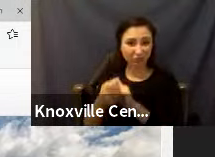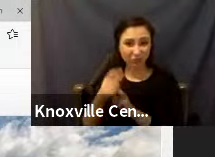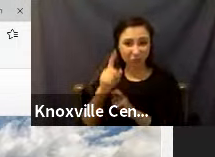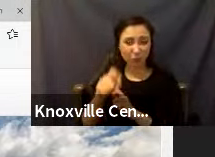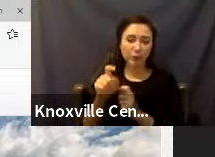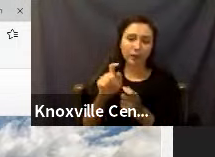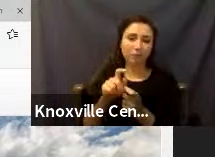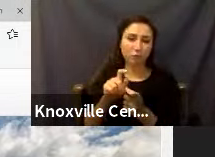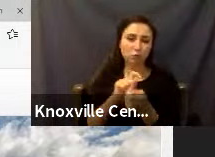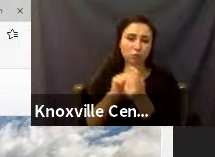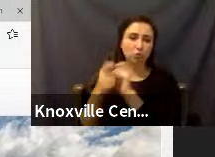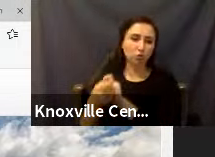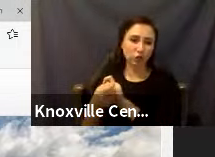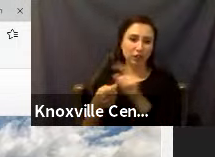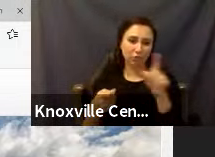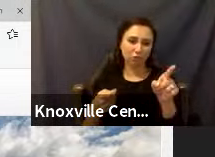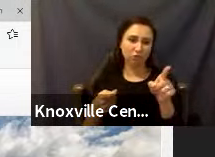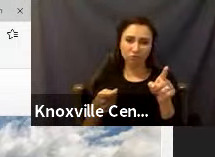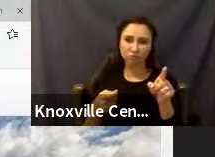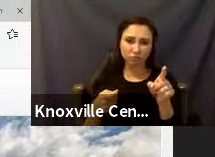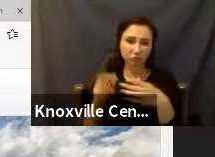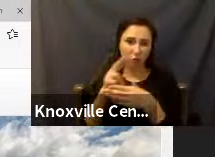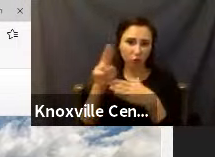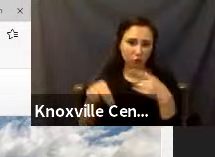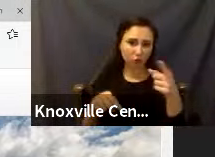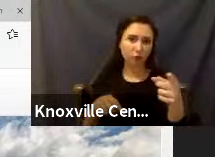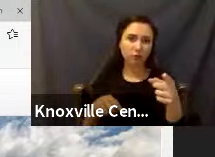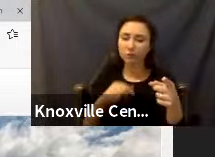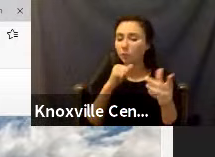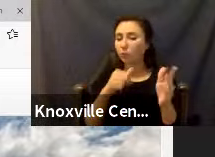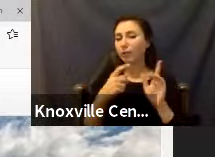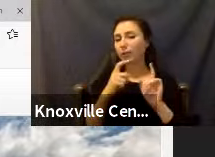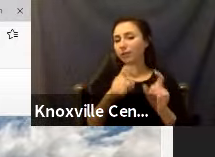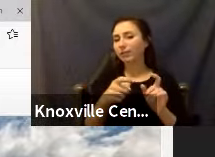restructure this benchmark, we are not assigning a traffic light color for this week.